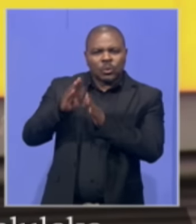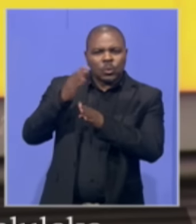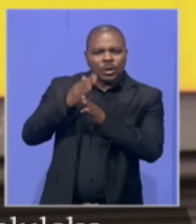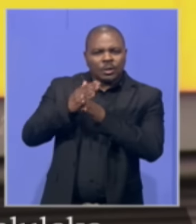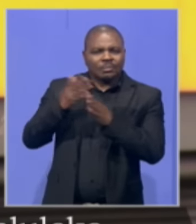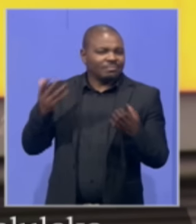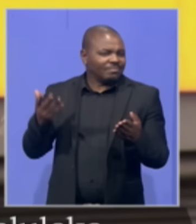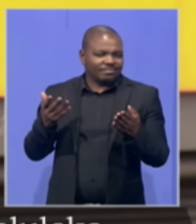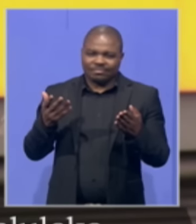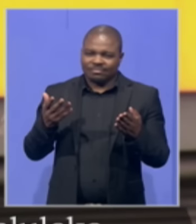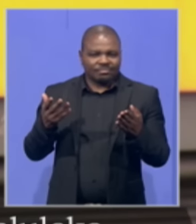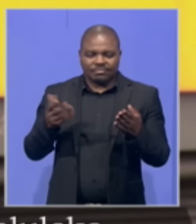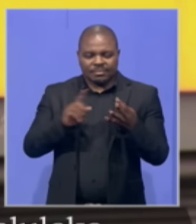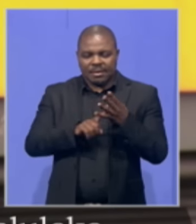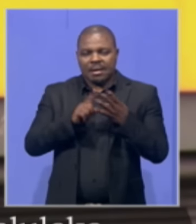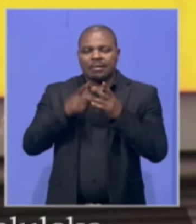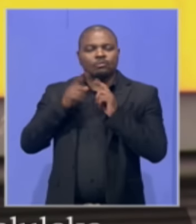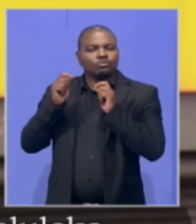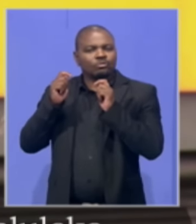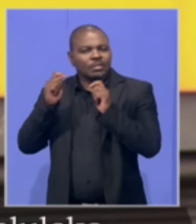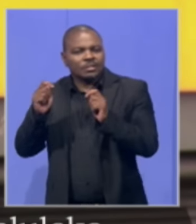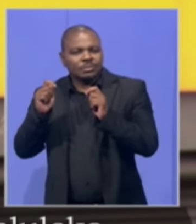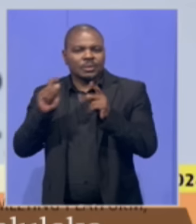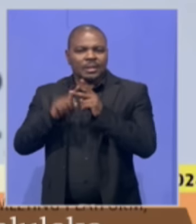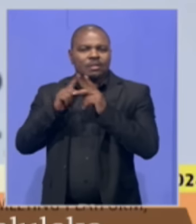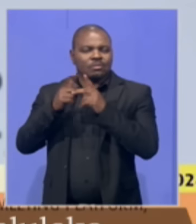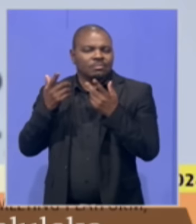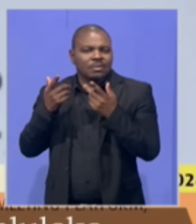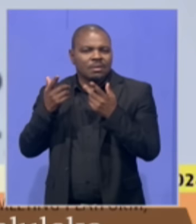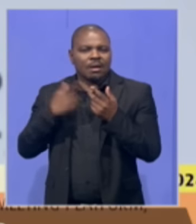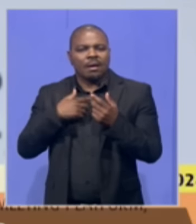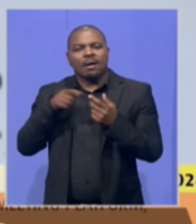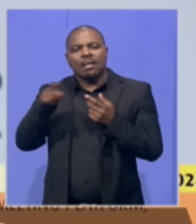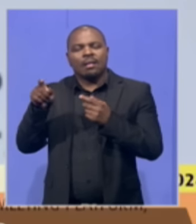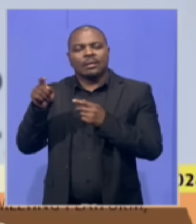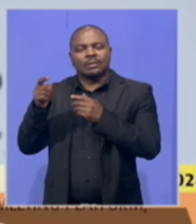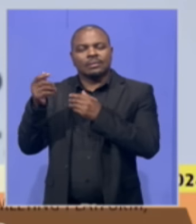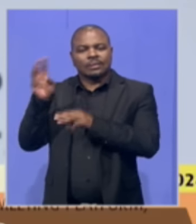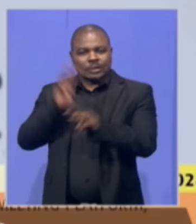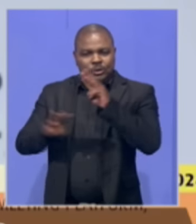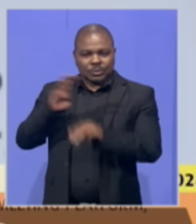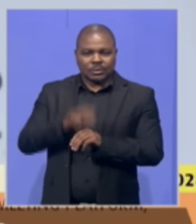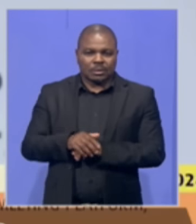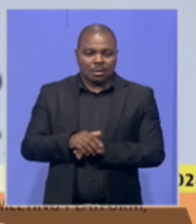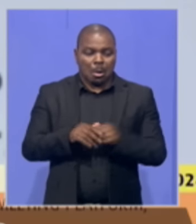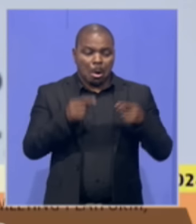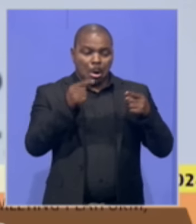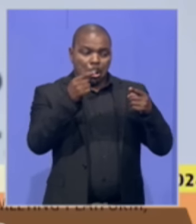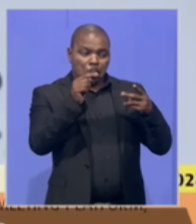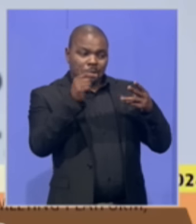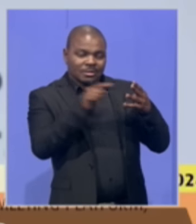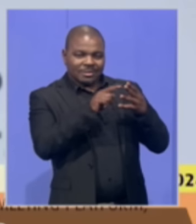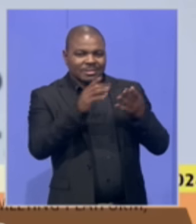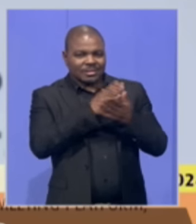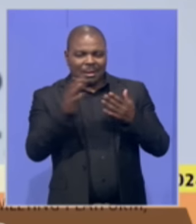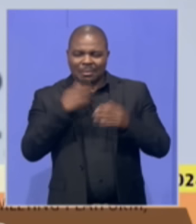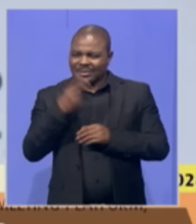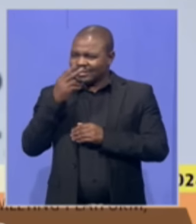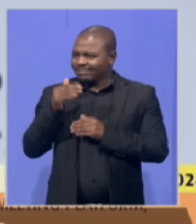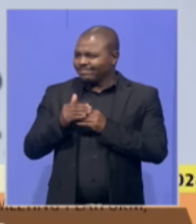go akaretsa le tshireletso le dipalangwa. The high impact audits lag behind the improvement trend that we've